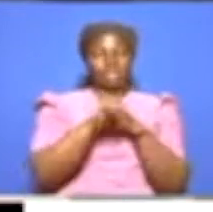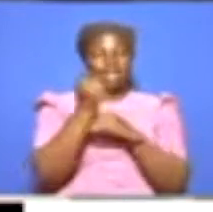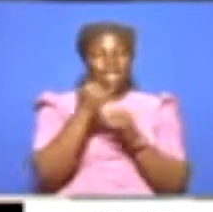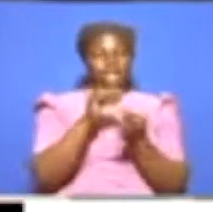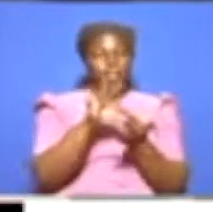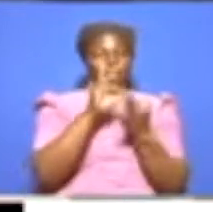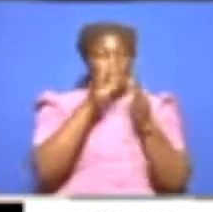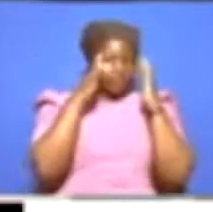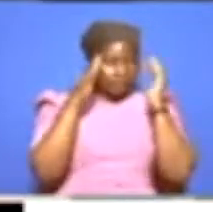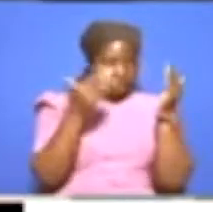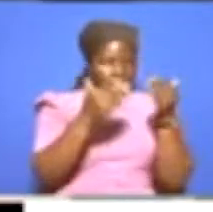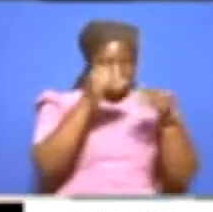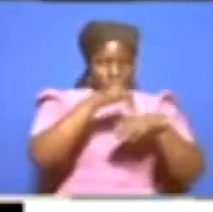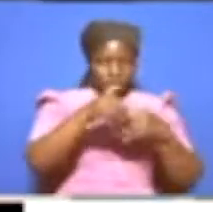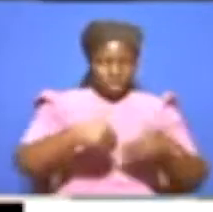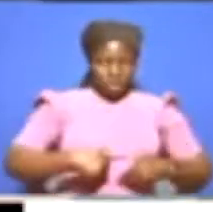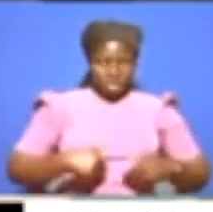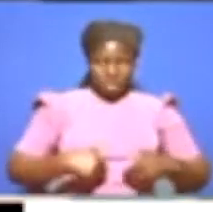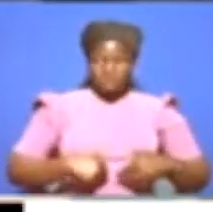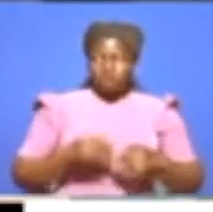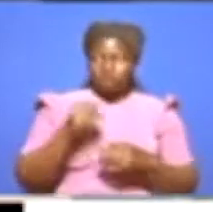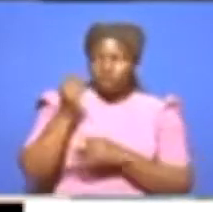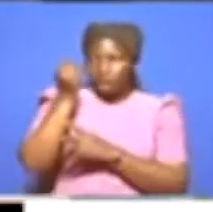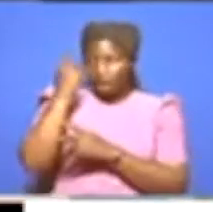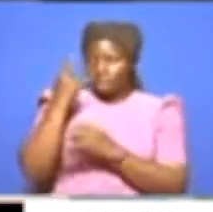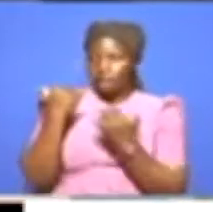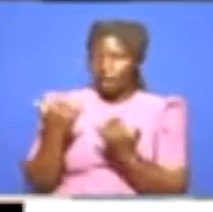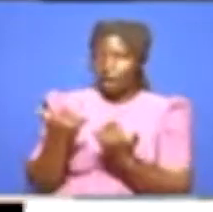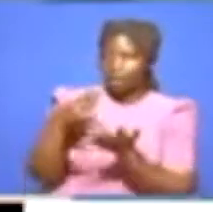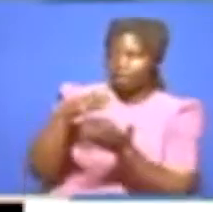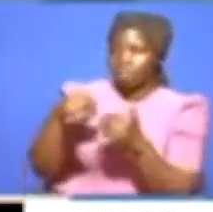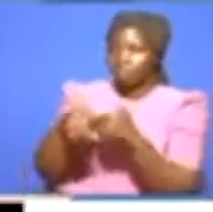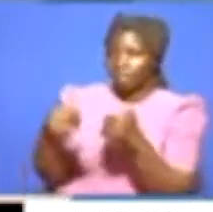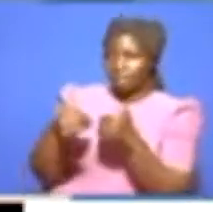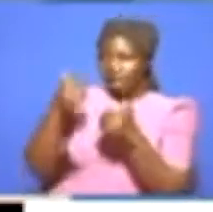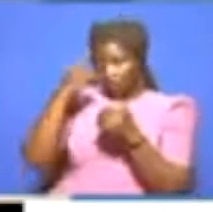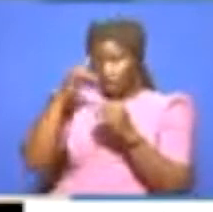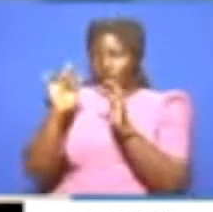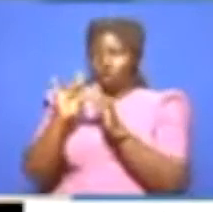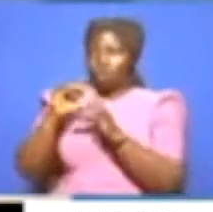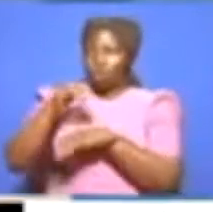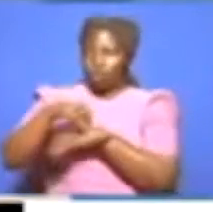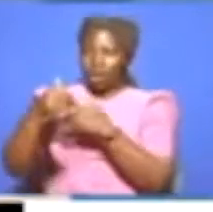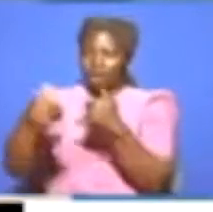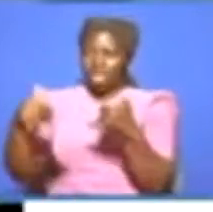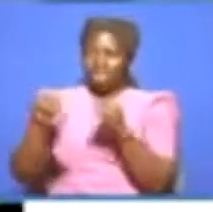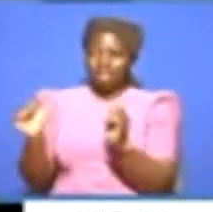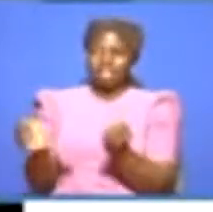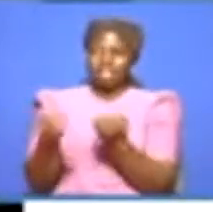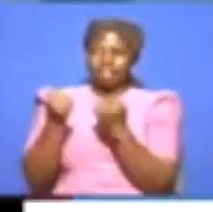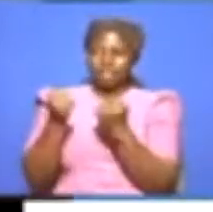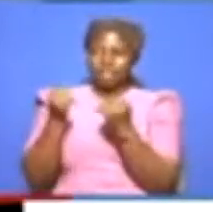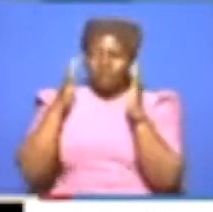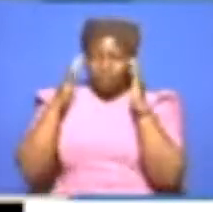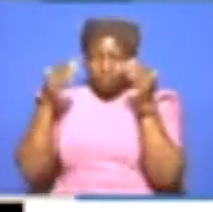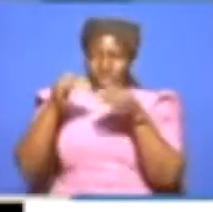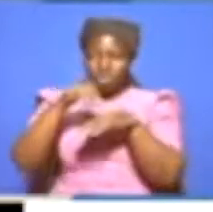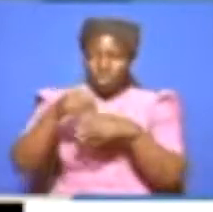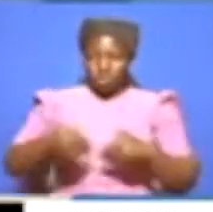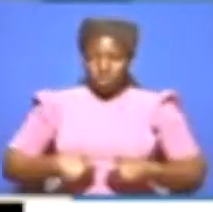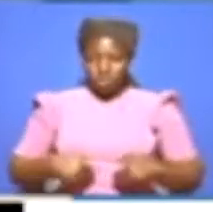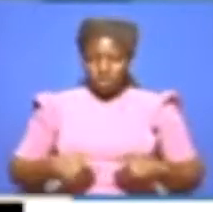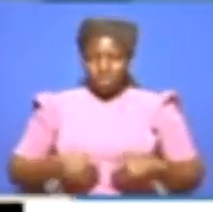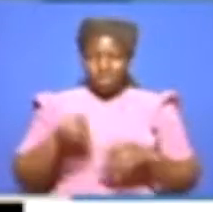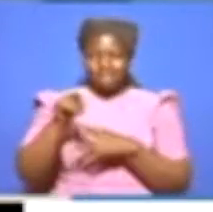the current state of online safety and especially the youth, it's been a journey. So we can take a few steps back and look at